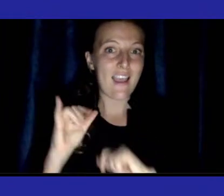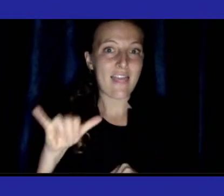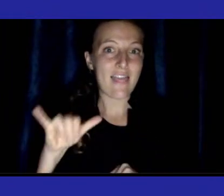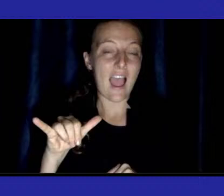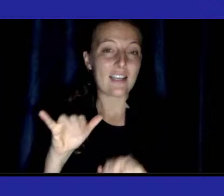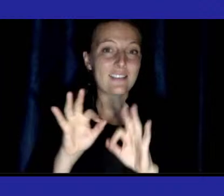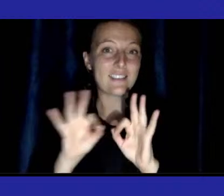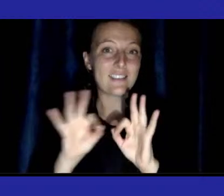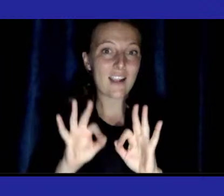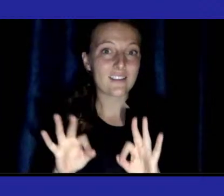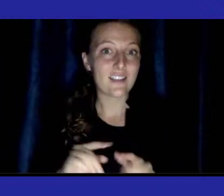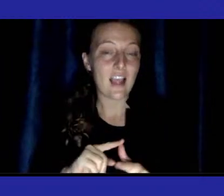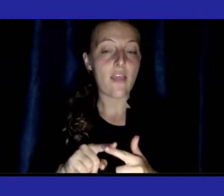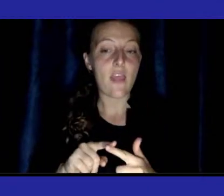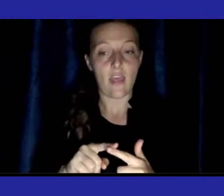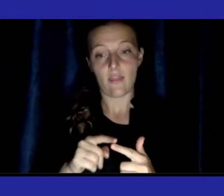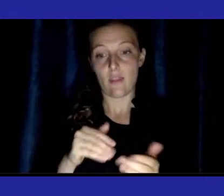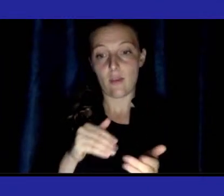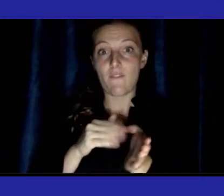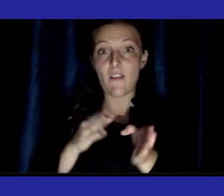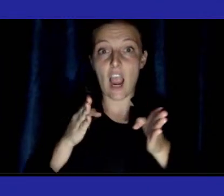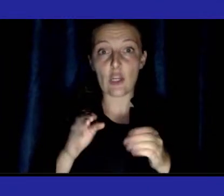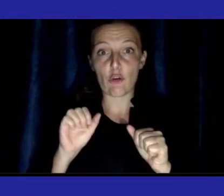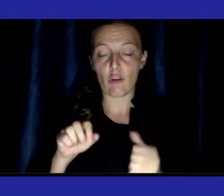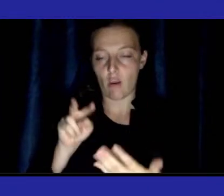read it in English. That's great. Yeah.